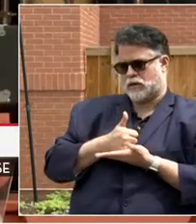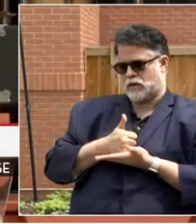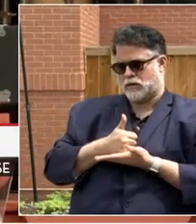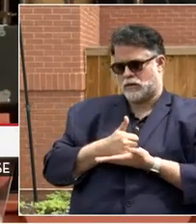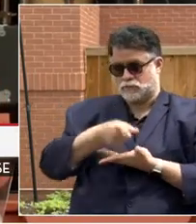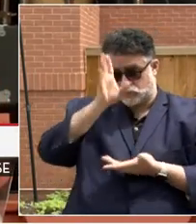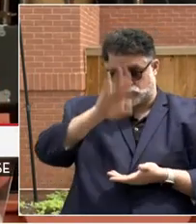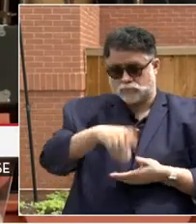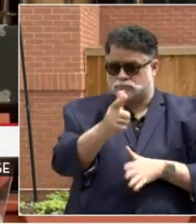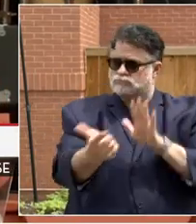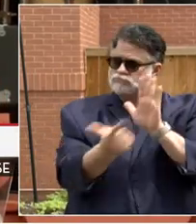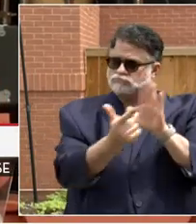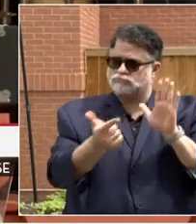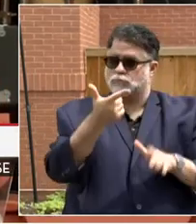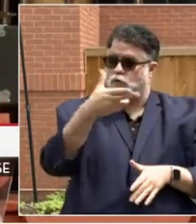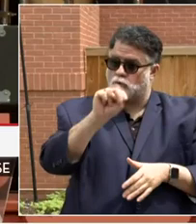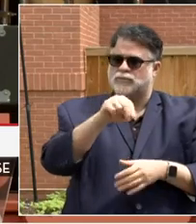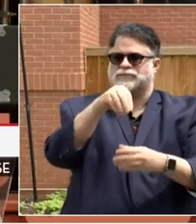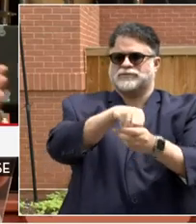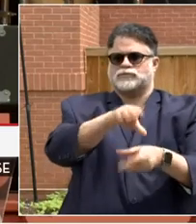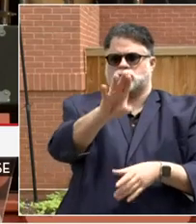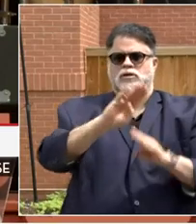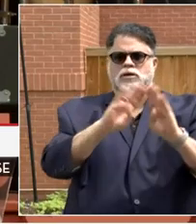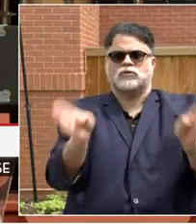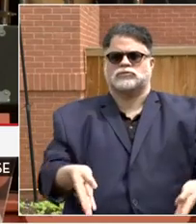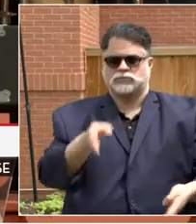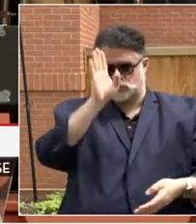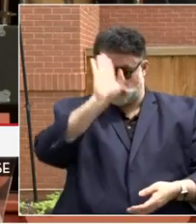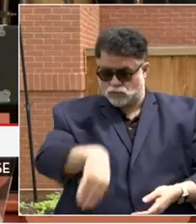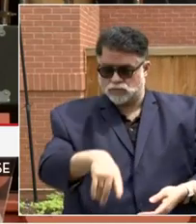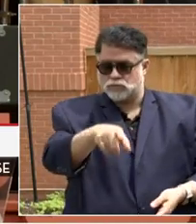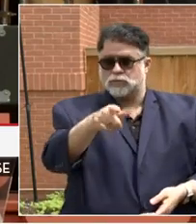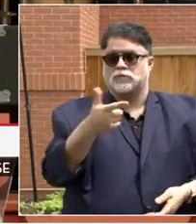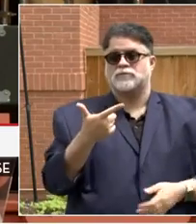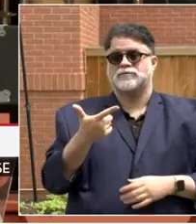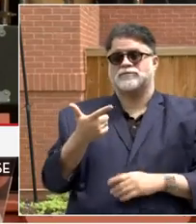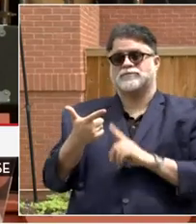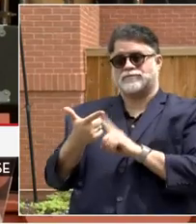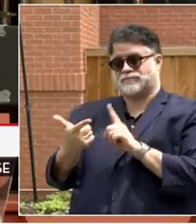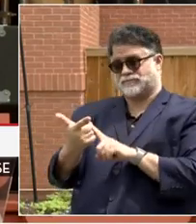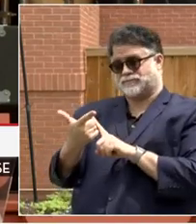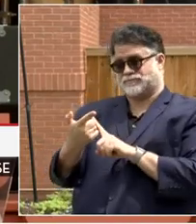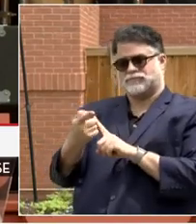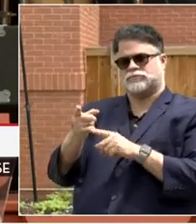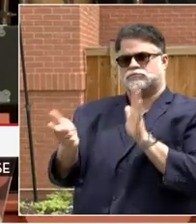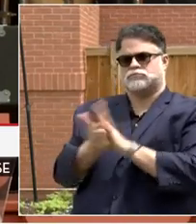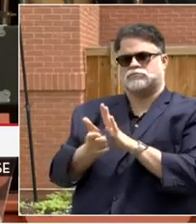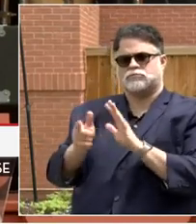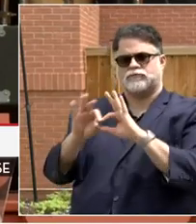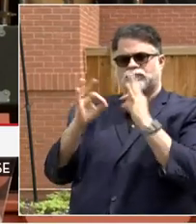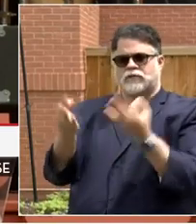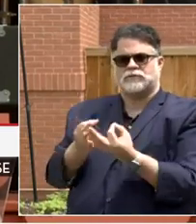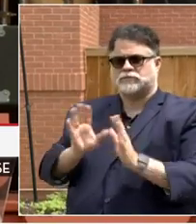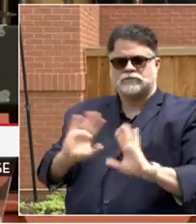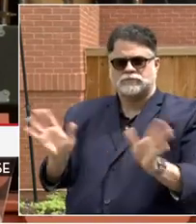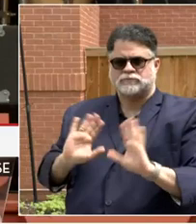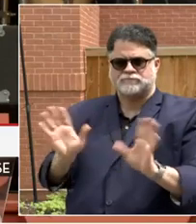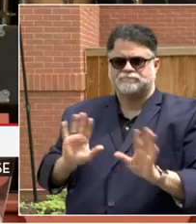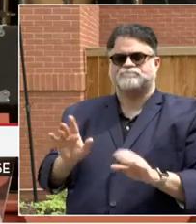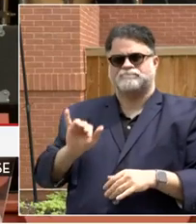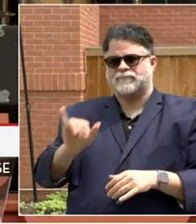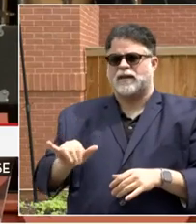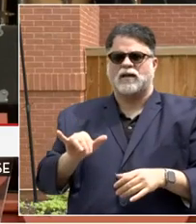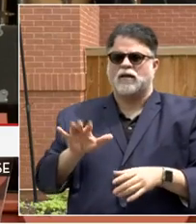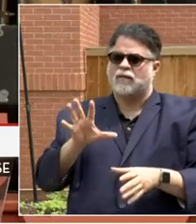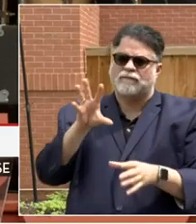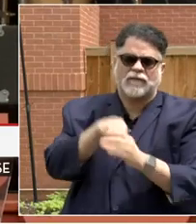know that there's the likelihood that your loved one could be using that gun or is at risk because of threats,